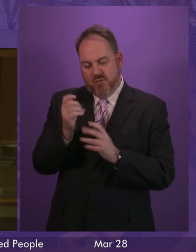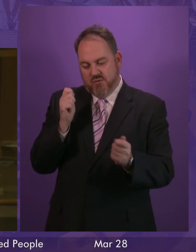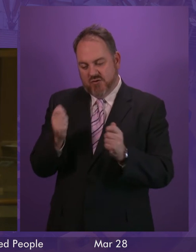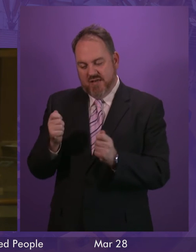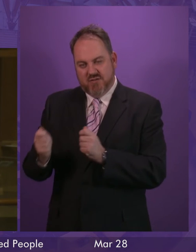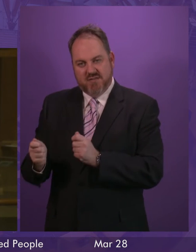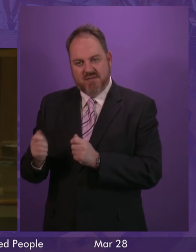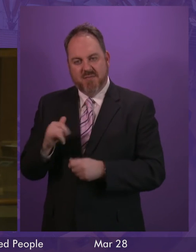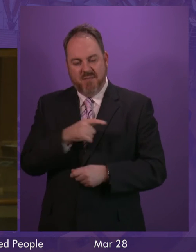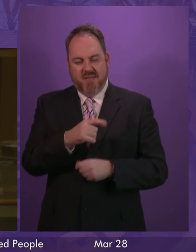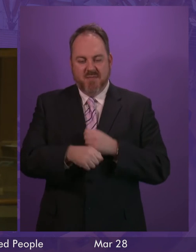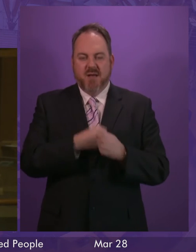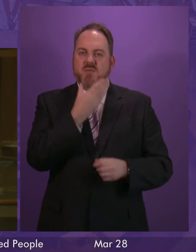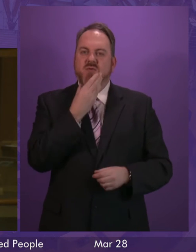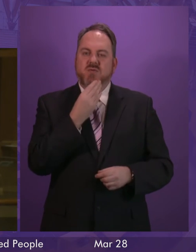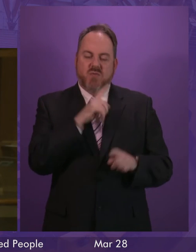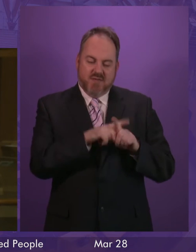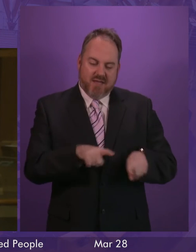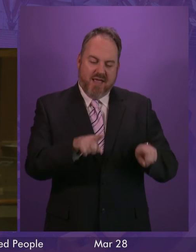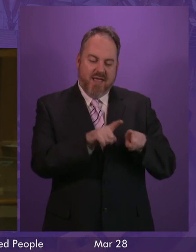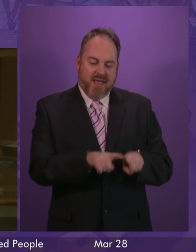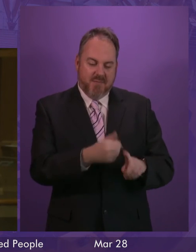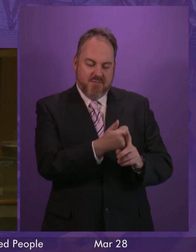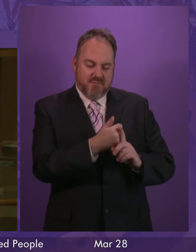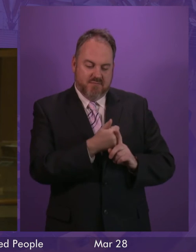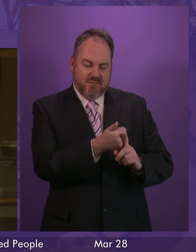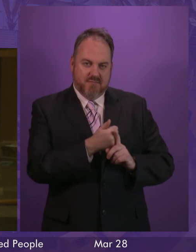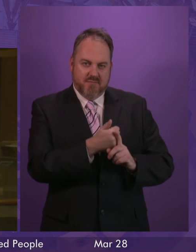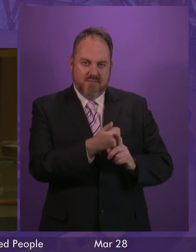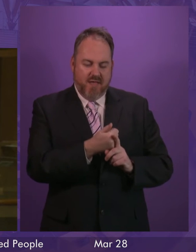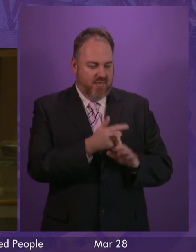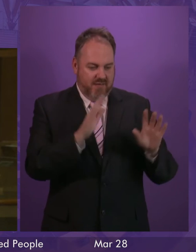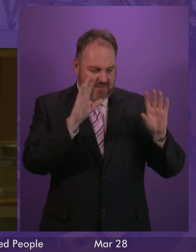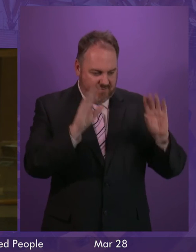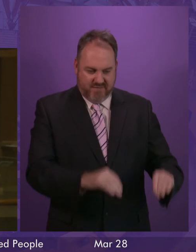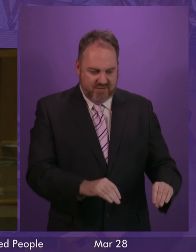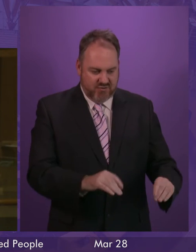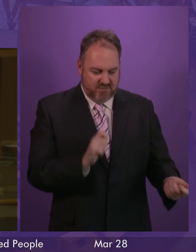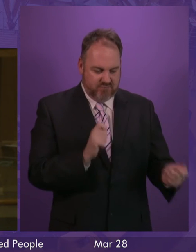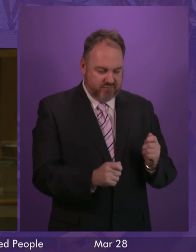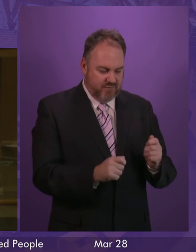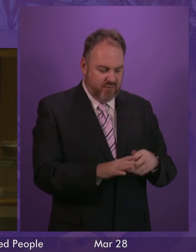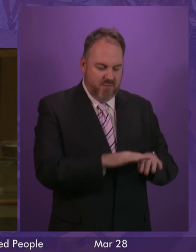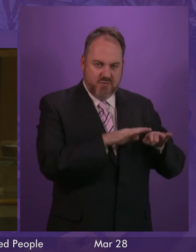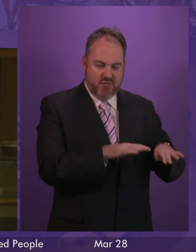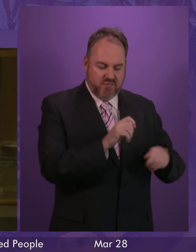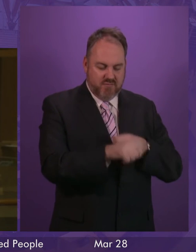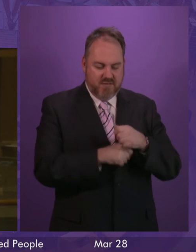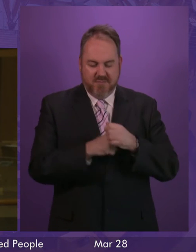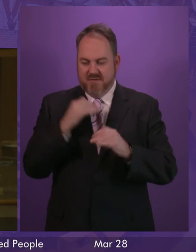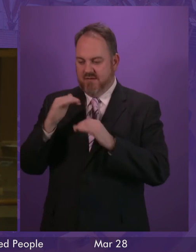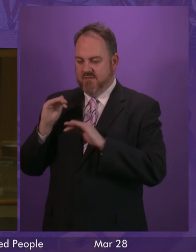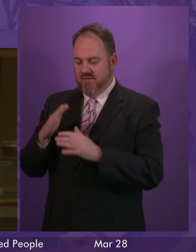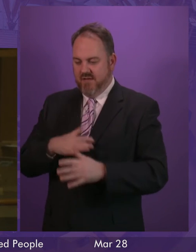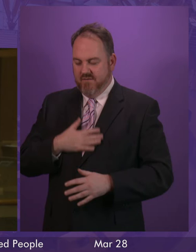circles that they have developed, but a move to adult or to older people services would break those social circles for those individuals and result